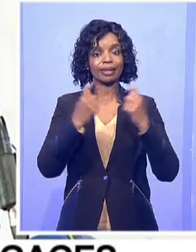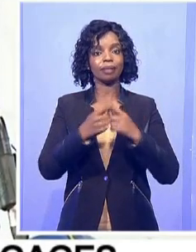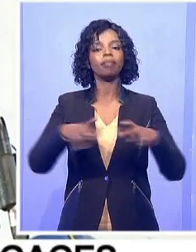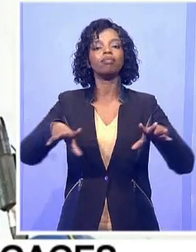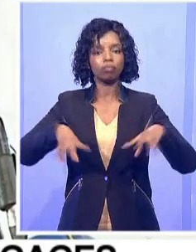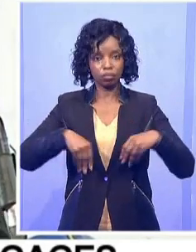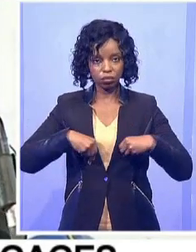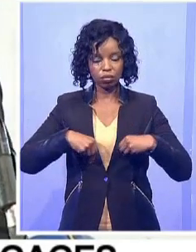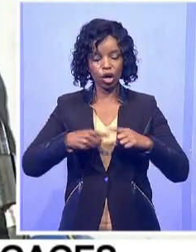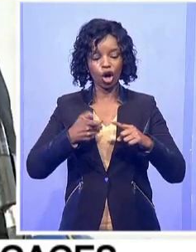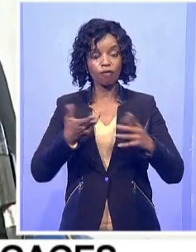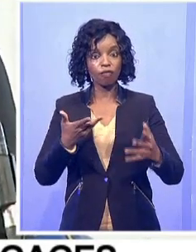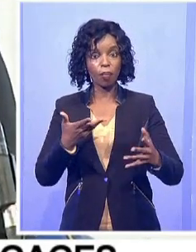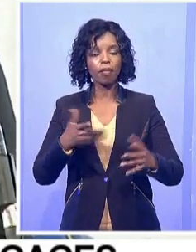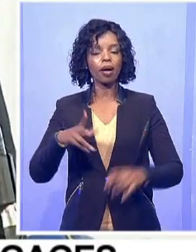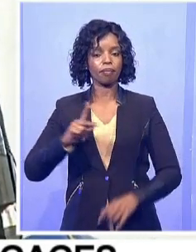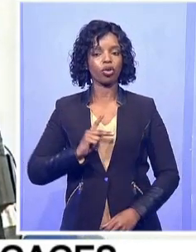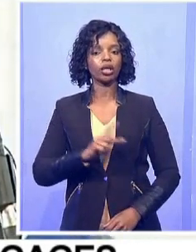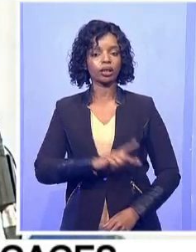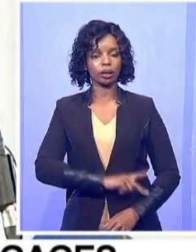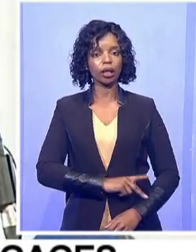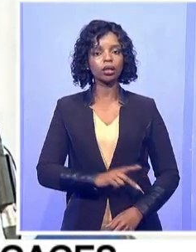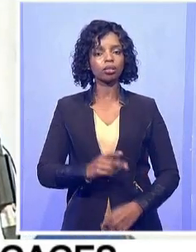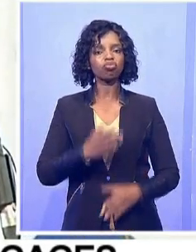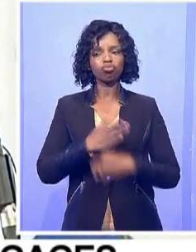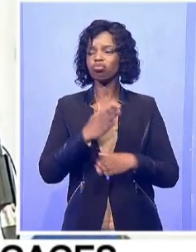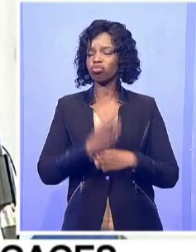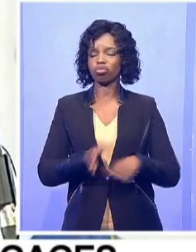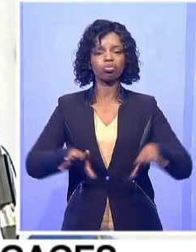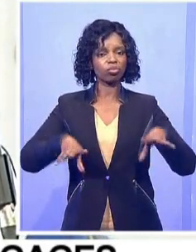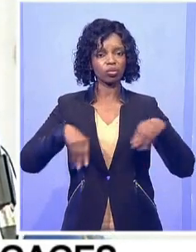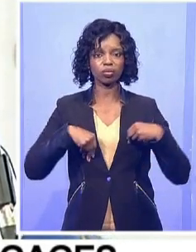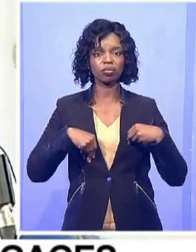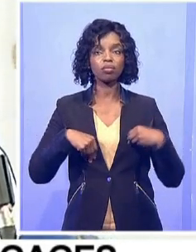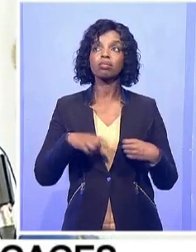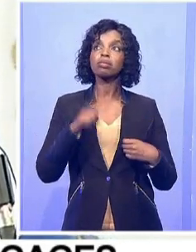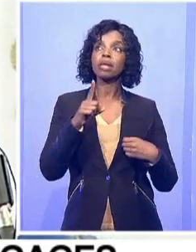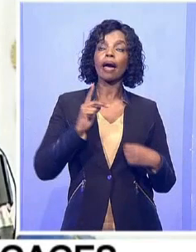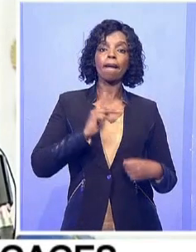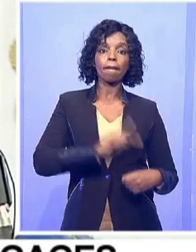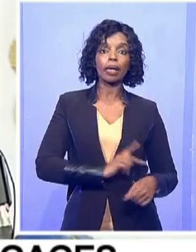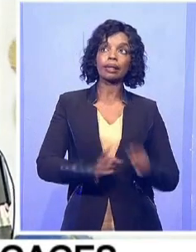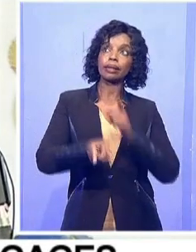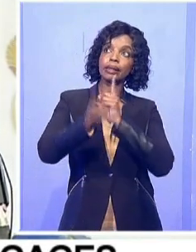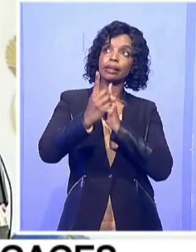and we are determined just to do what the president has sent us to do.